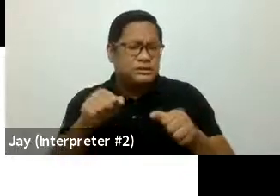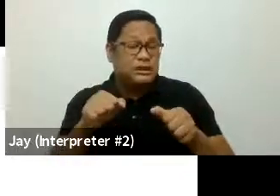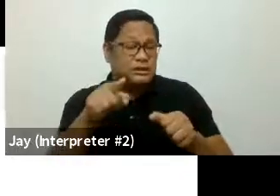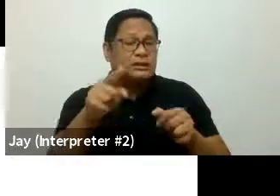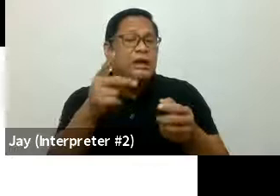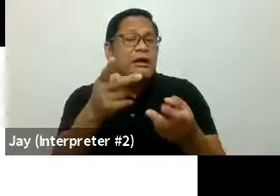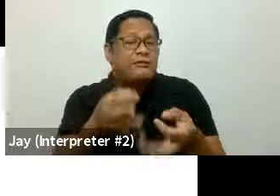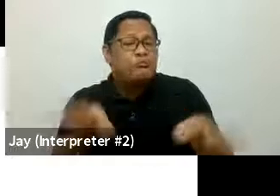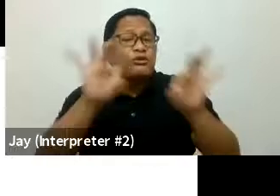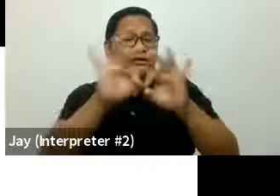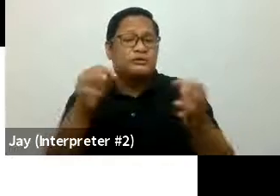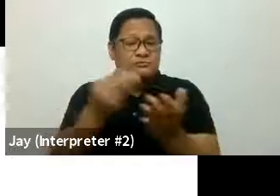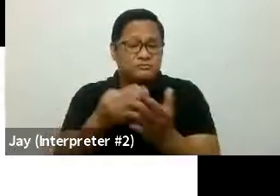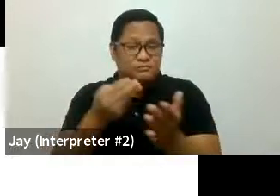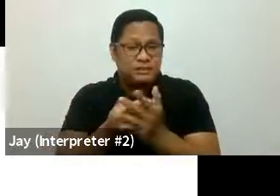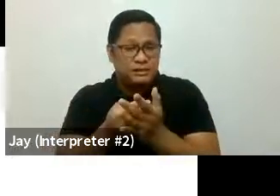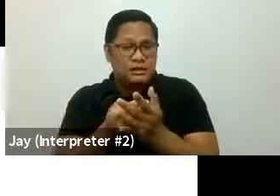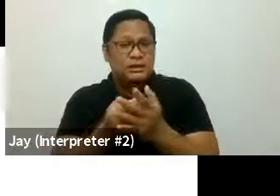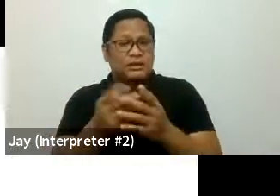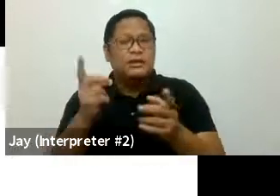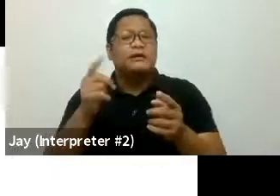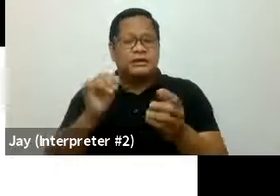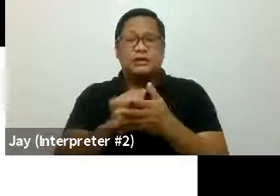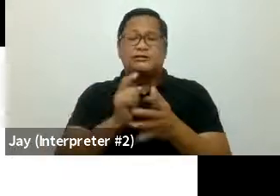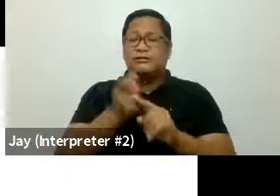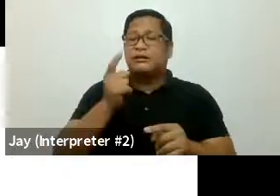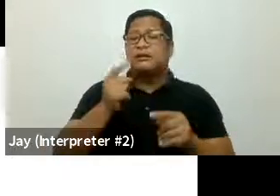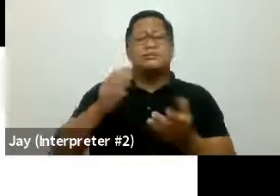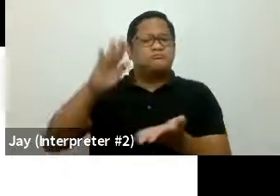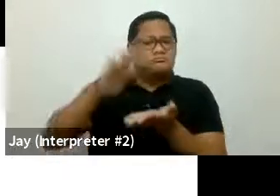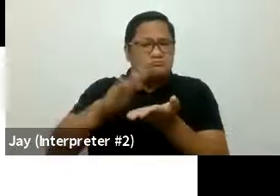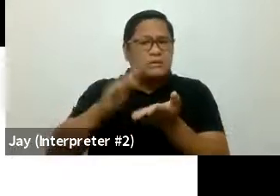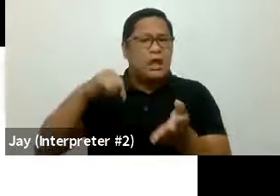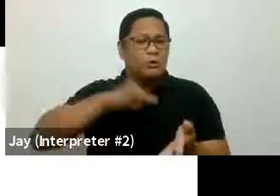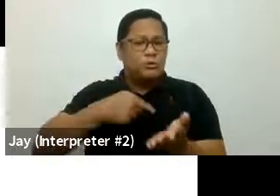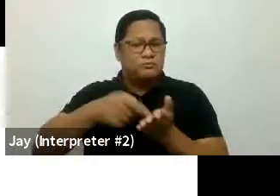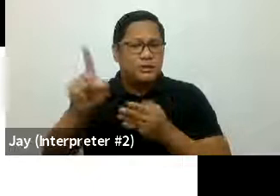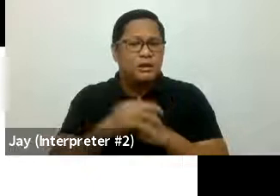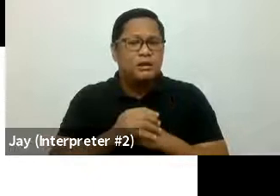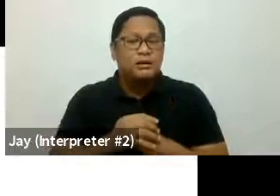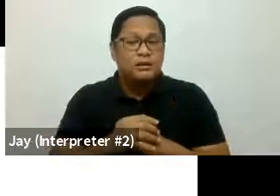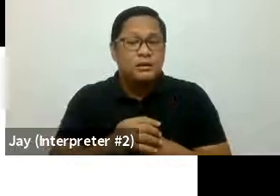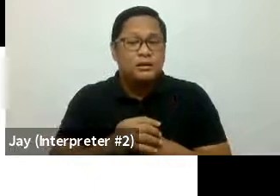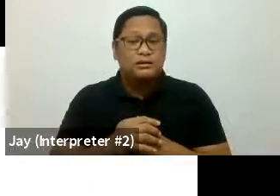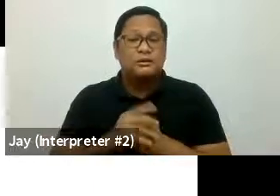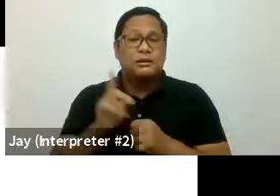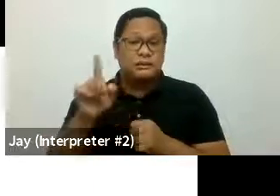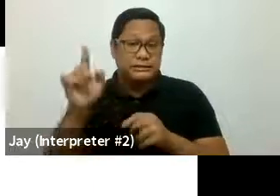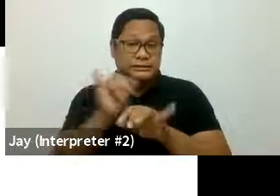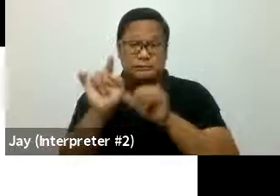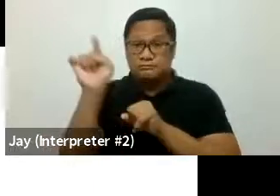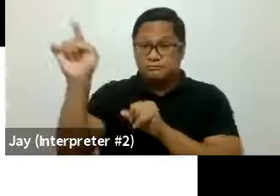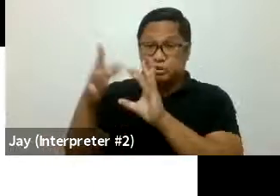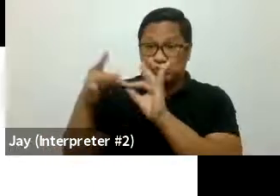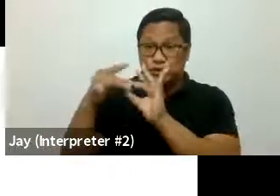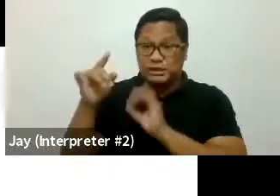which basically will lead to lower out-of-pocket. Essentially, what the story of Thailand is that when they